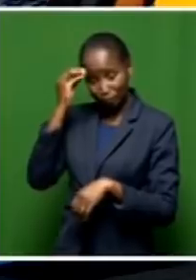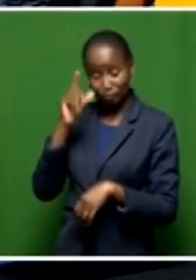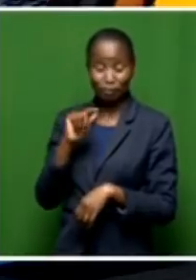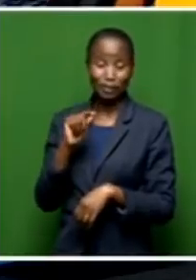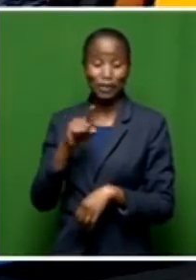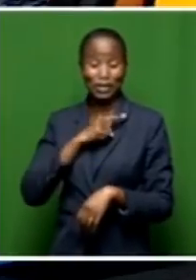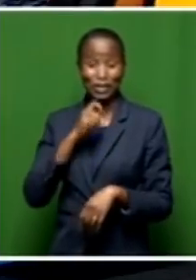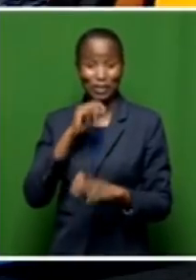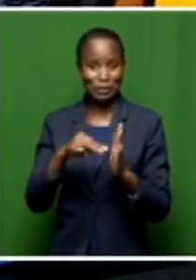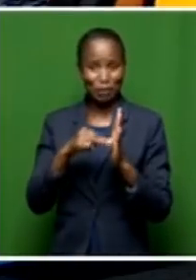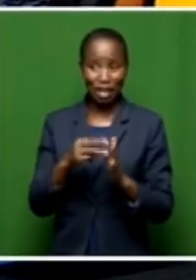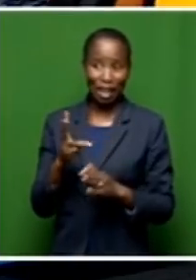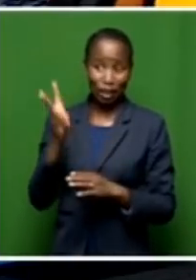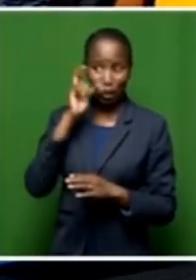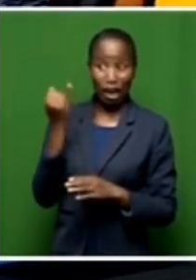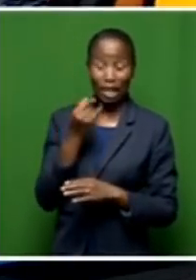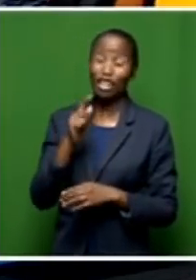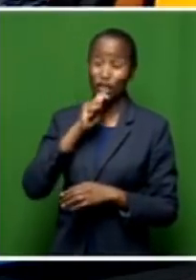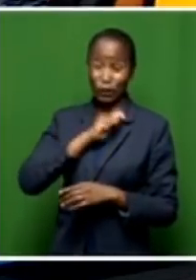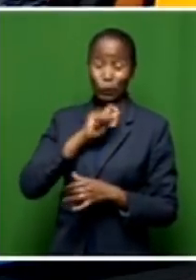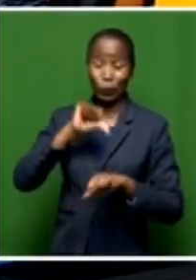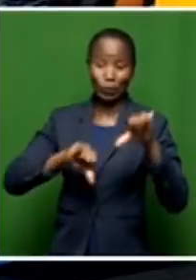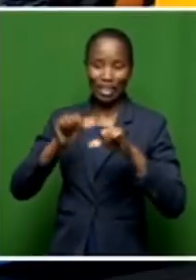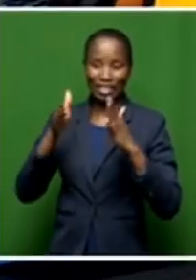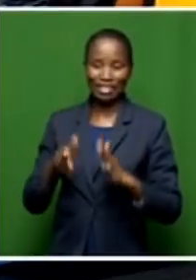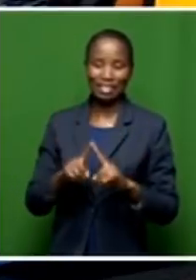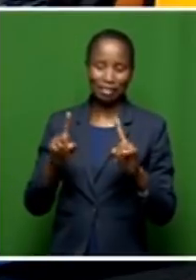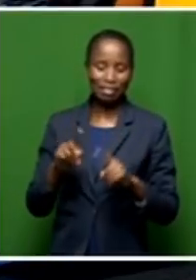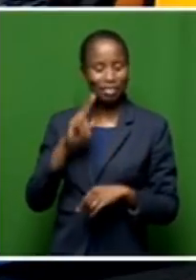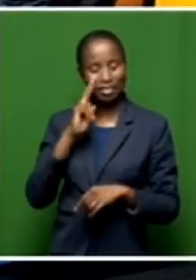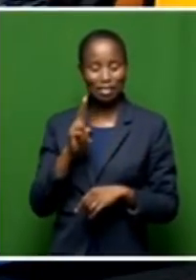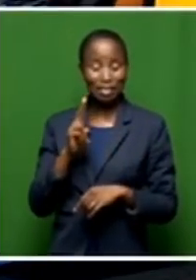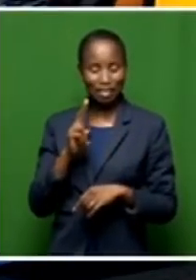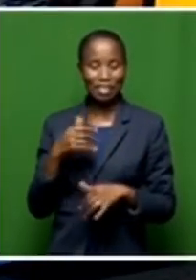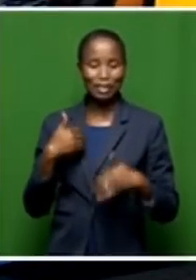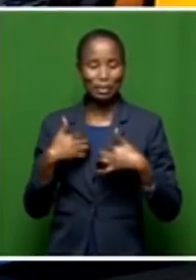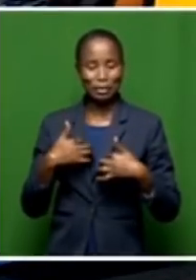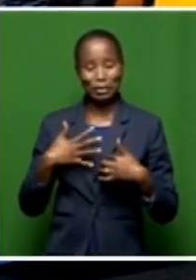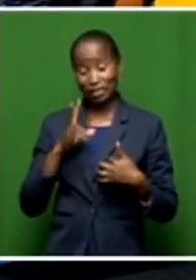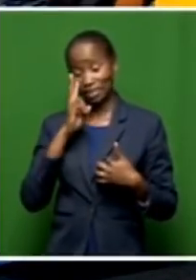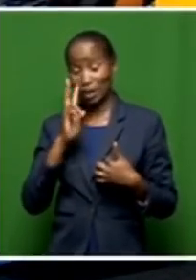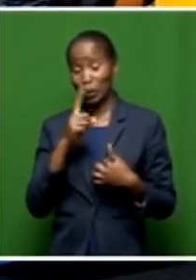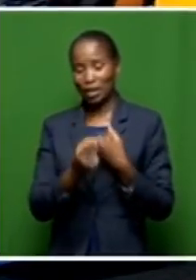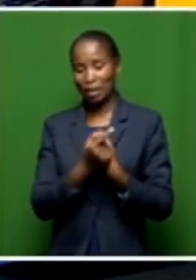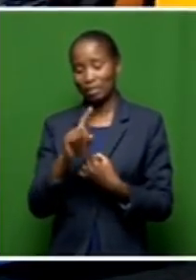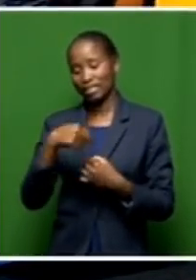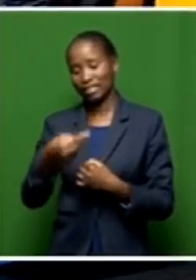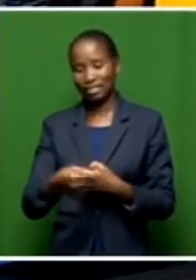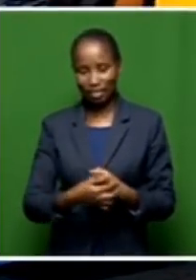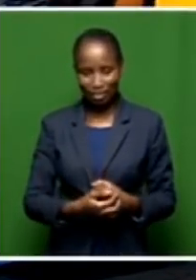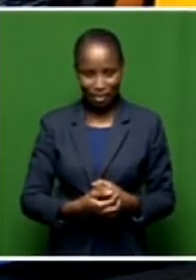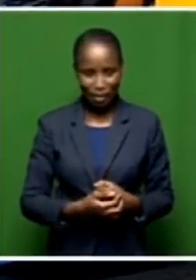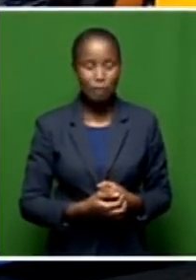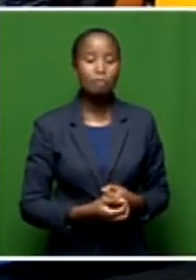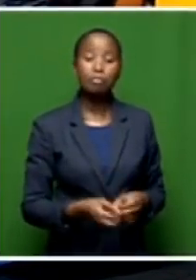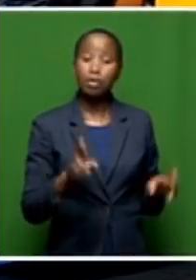there's a number of other issues. Yeah. Looking forward. I can't wait to see what's coming up next. It's going to be great. So hopefully, I'm not sure because this